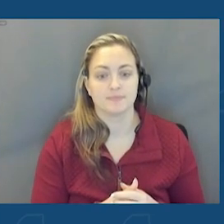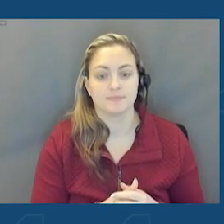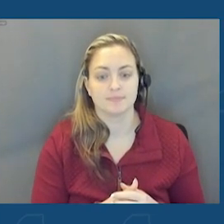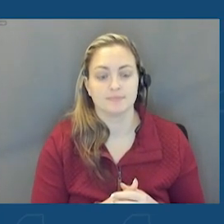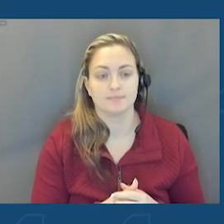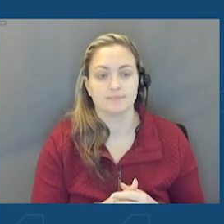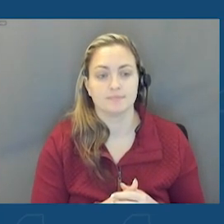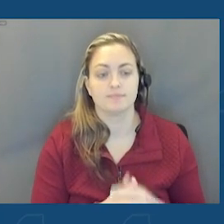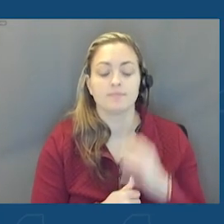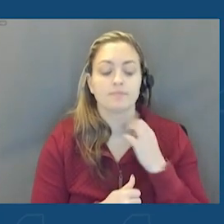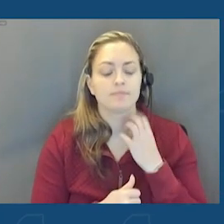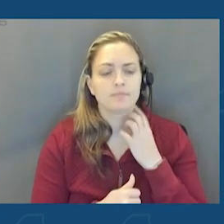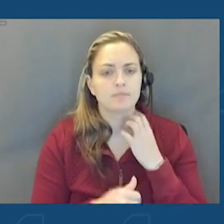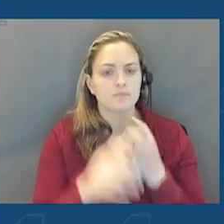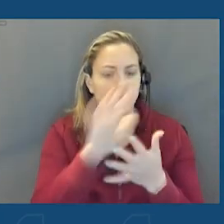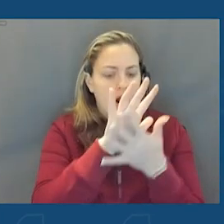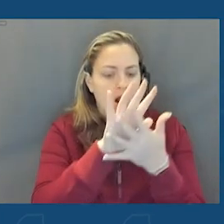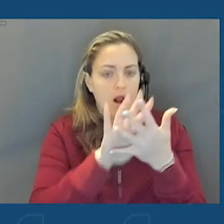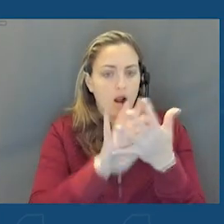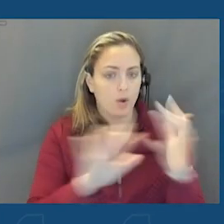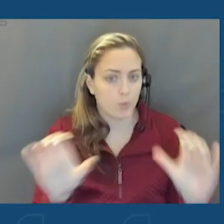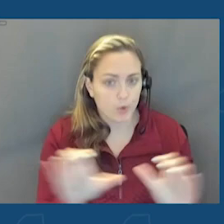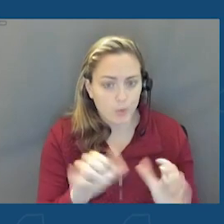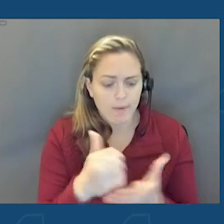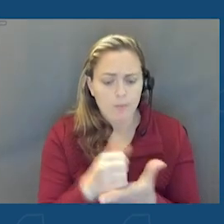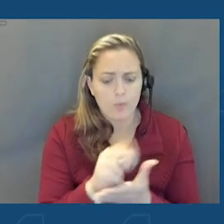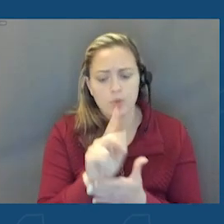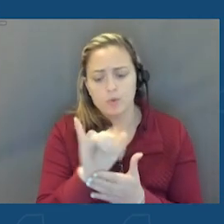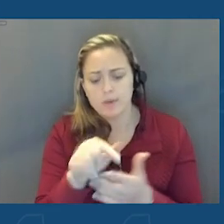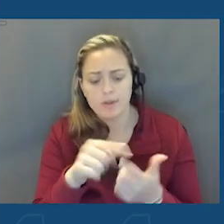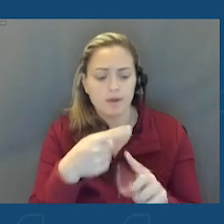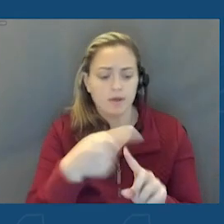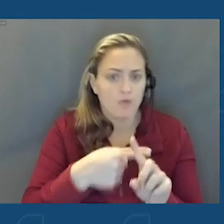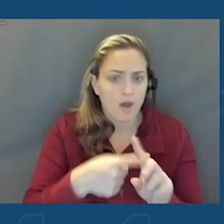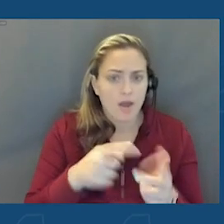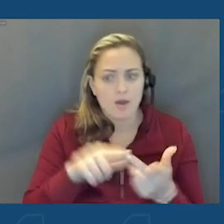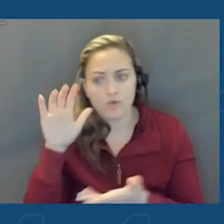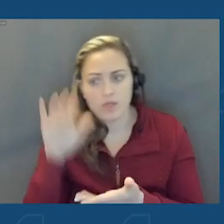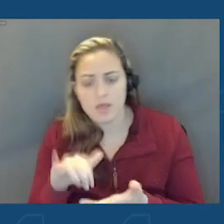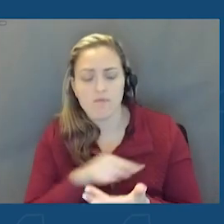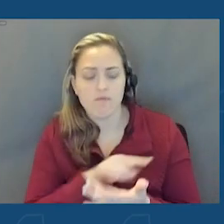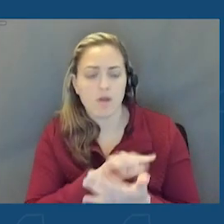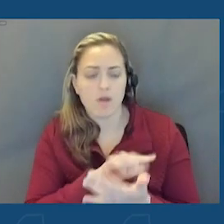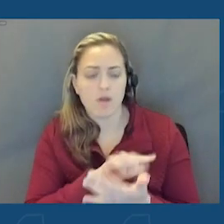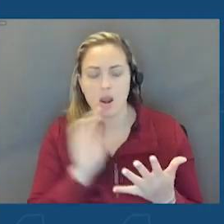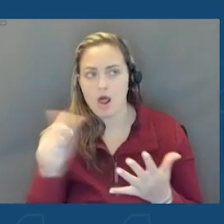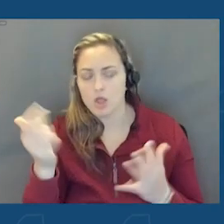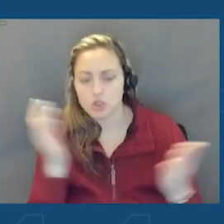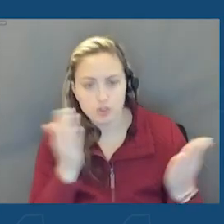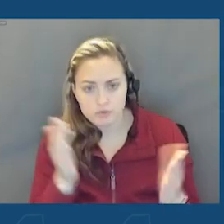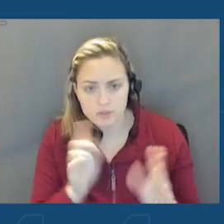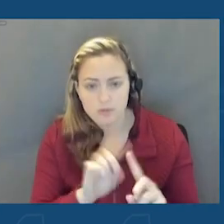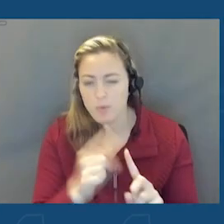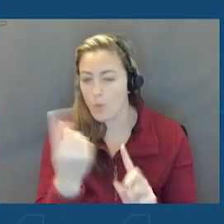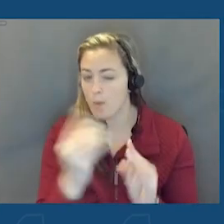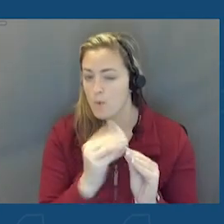All these things we're doing, we're helping with utility rent relief, we're helping all kinds of services. You're going to find more. Well, let me tell you one more thing I